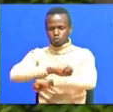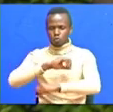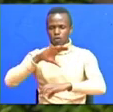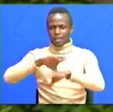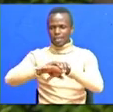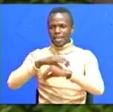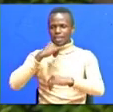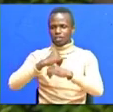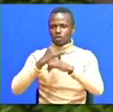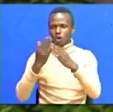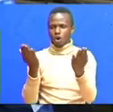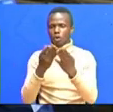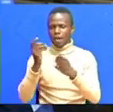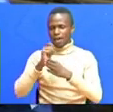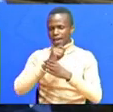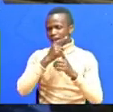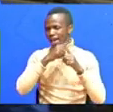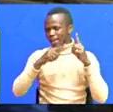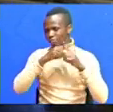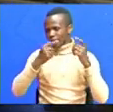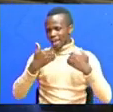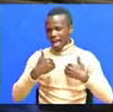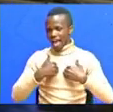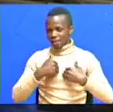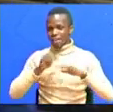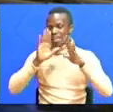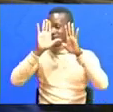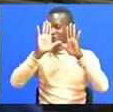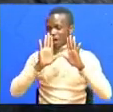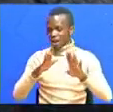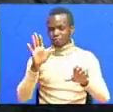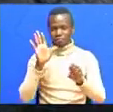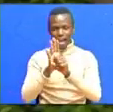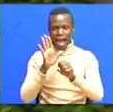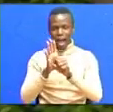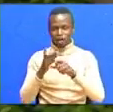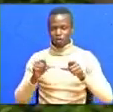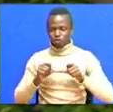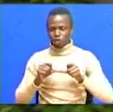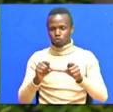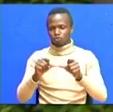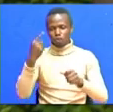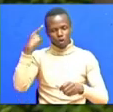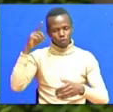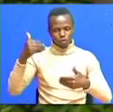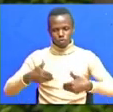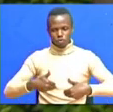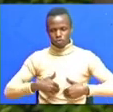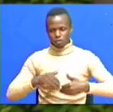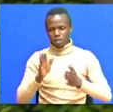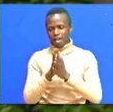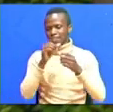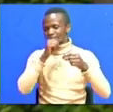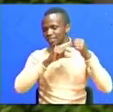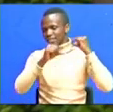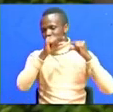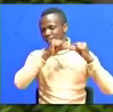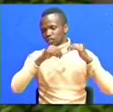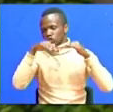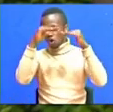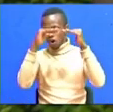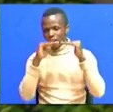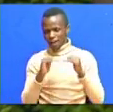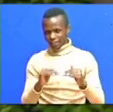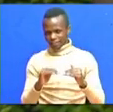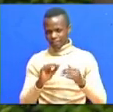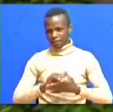you can gain experience over time is something wonderful. I hope that it continues for our youth and generations to come. Acquérir